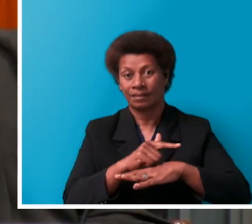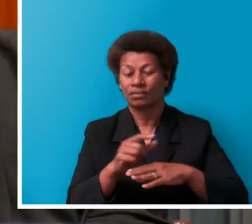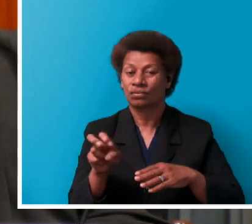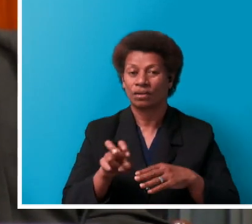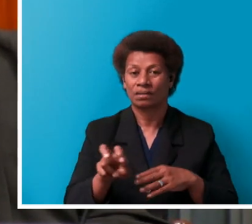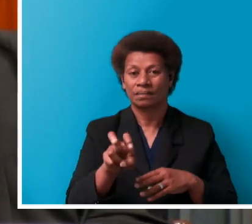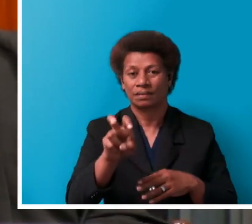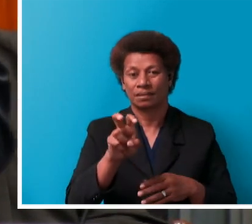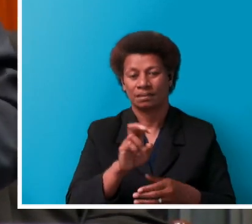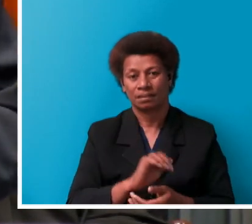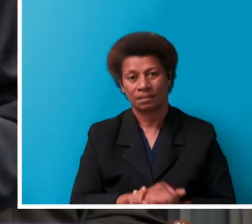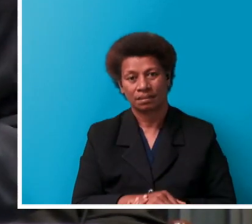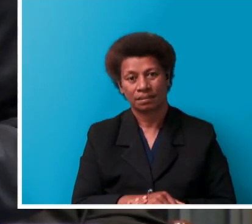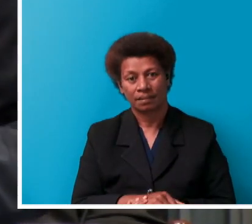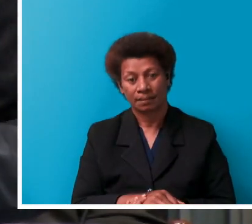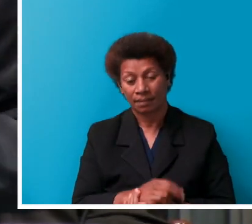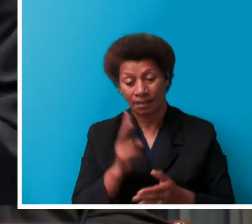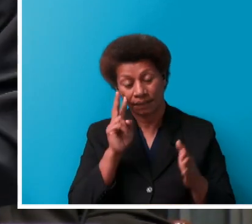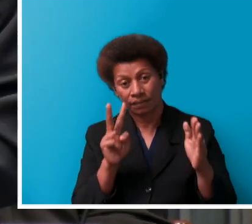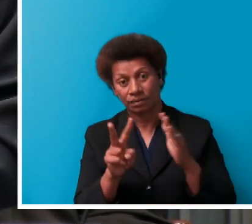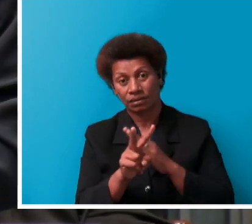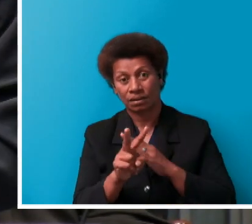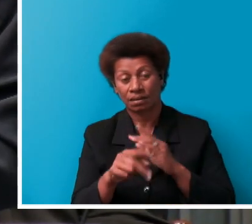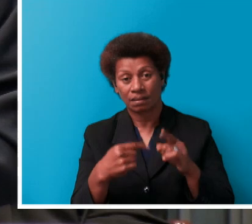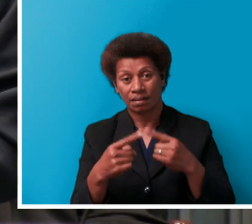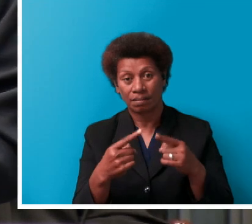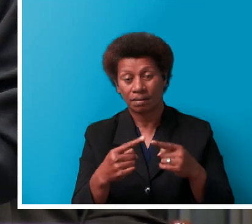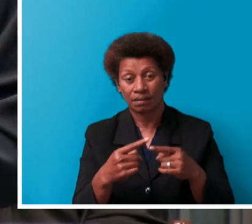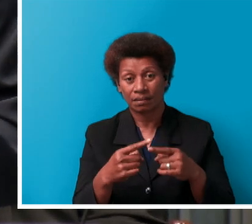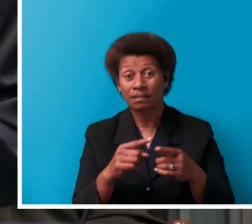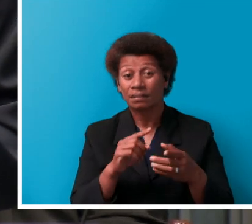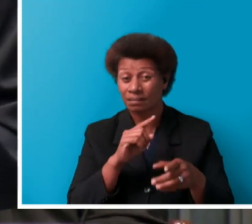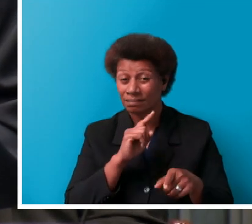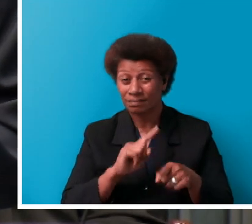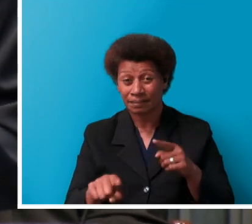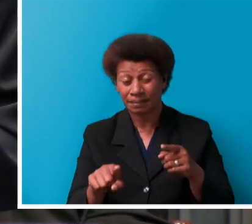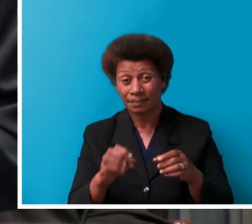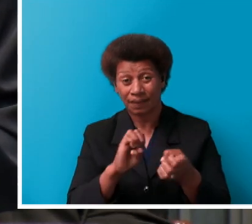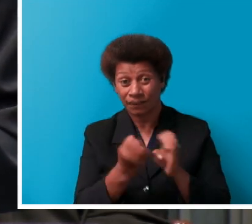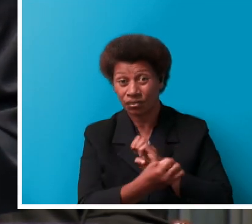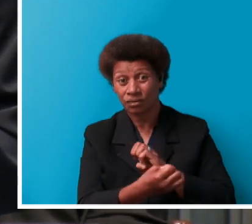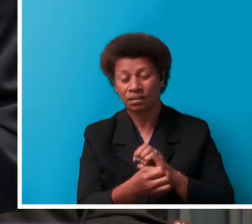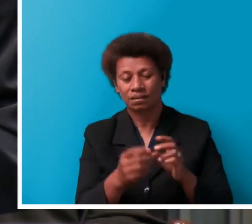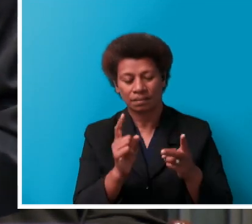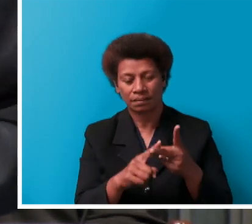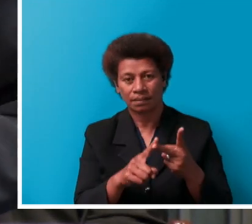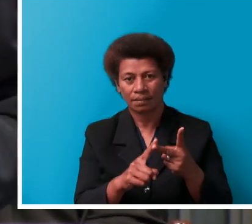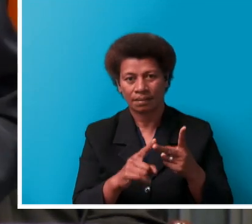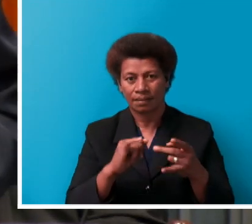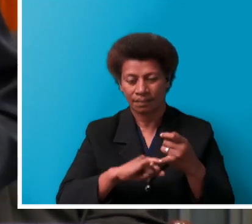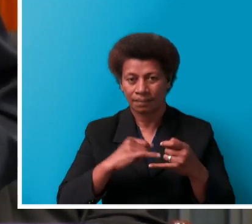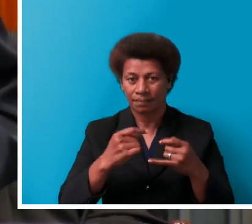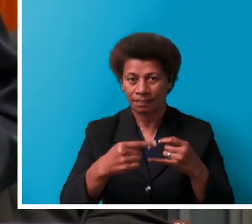transport sector. This vision is not only about efficiency, but also about safety, sustainability,